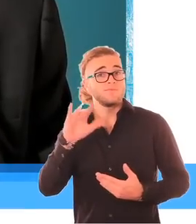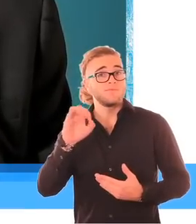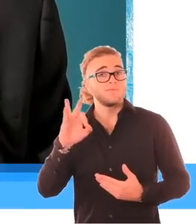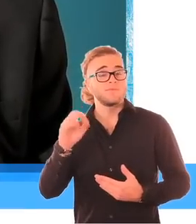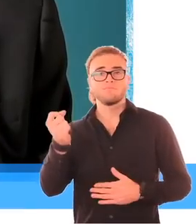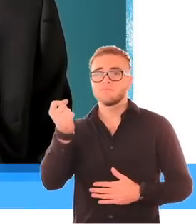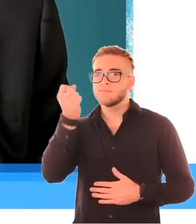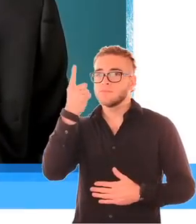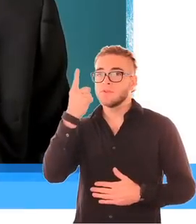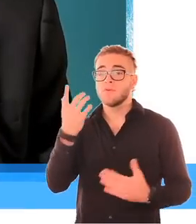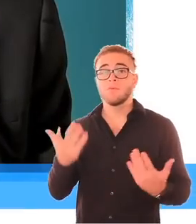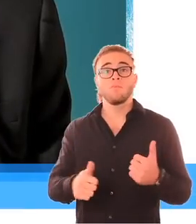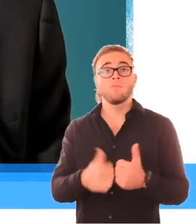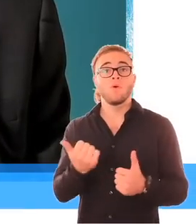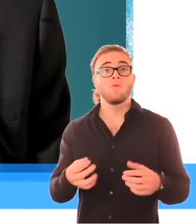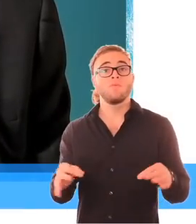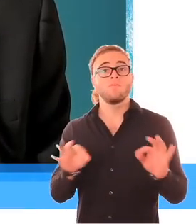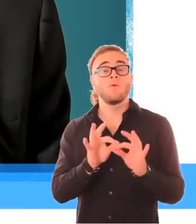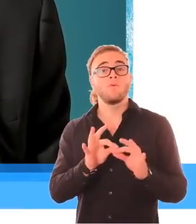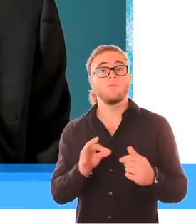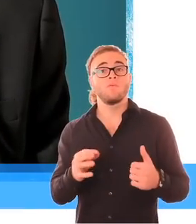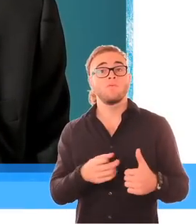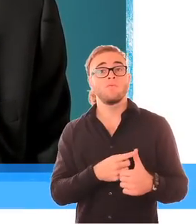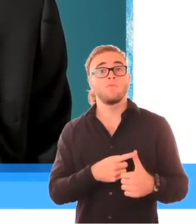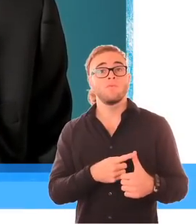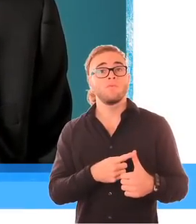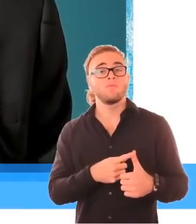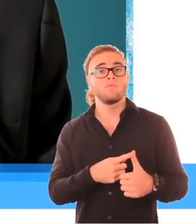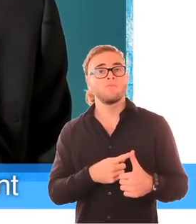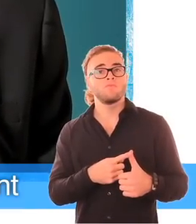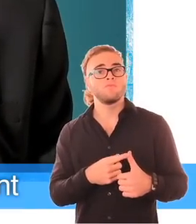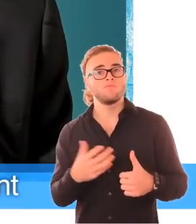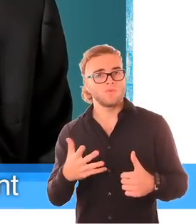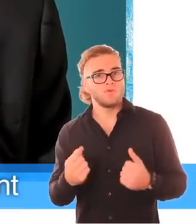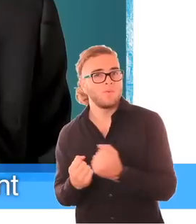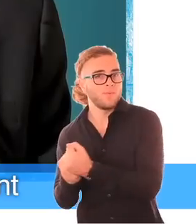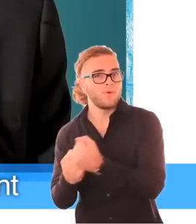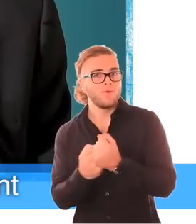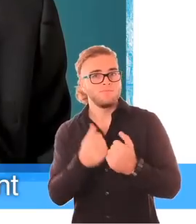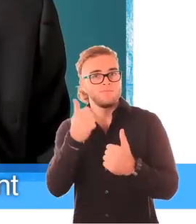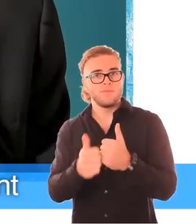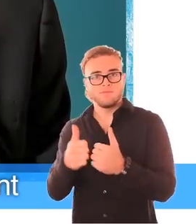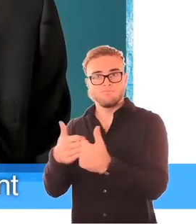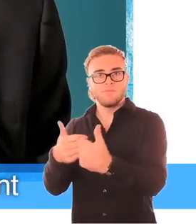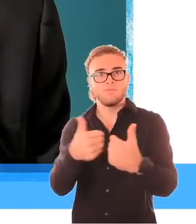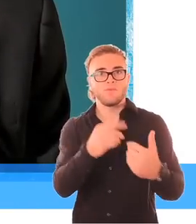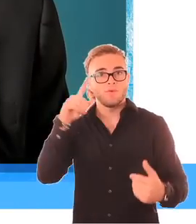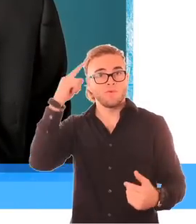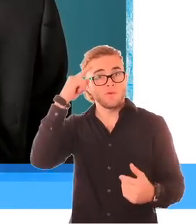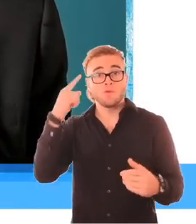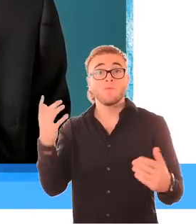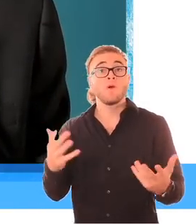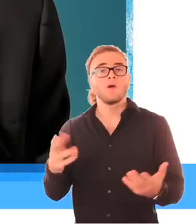UNICEF understood that the first thing that we could do would be to support the government in